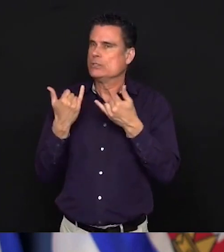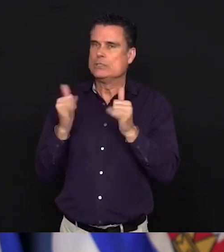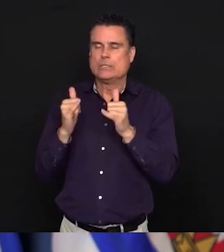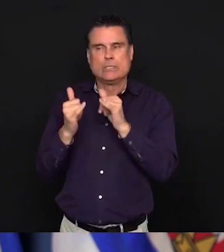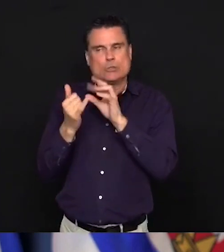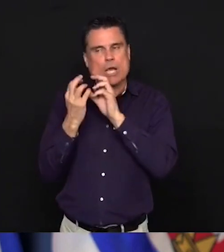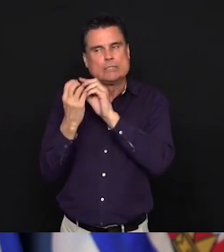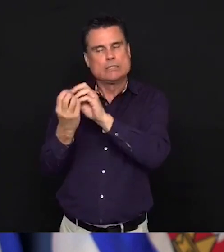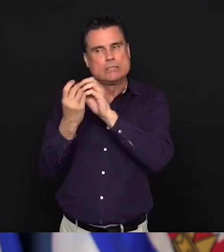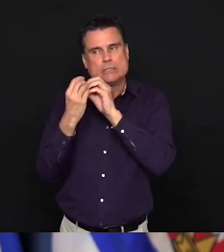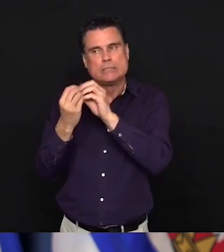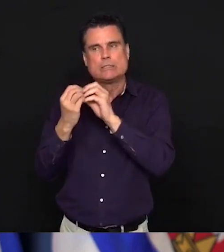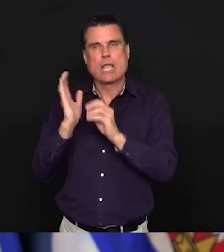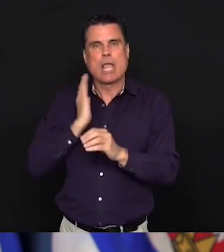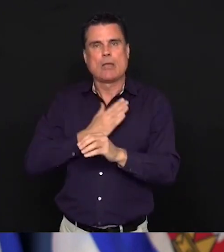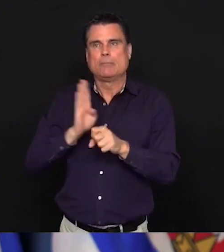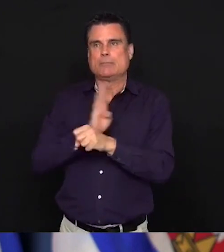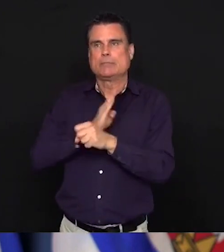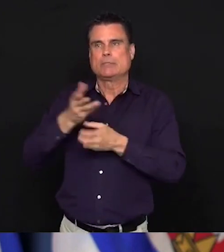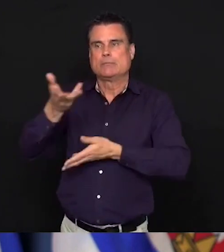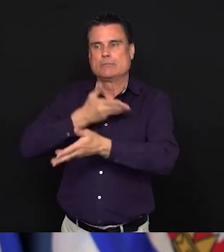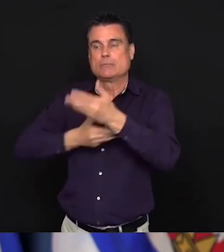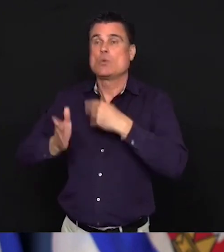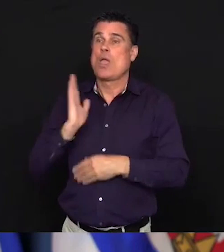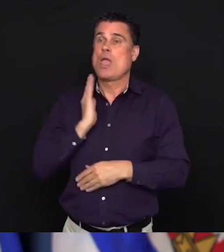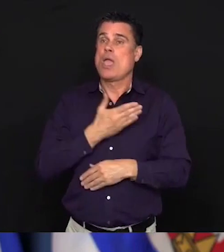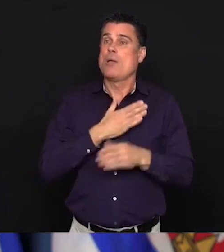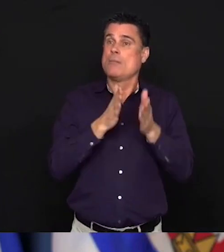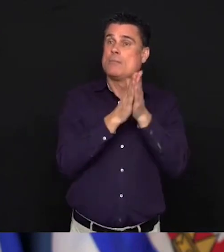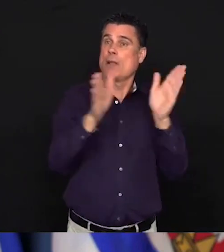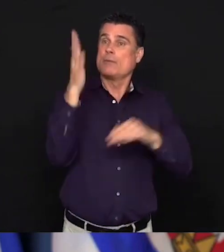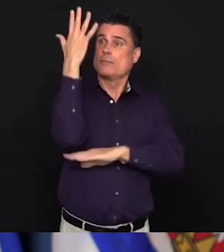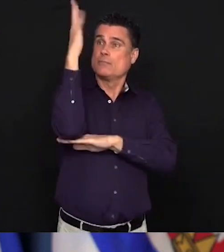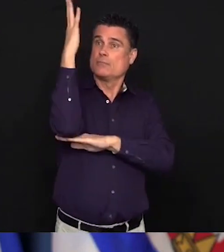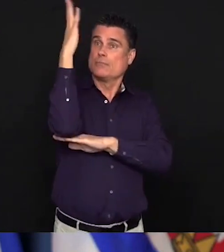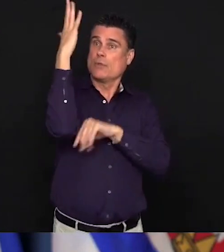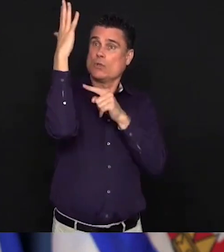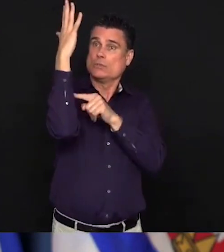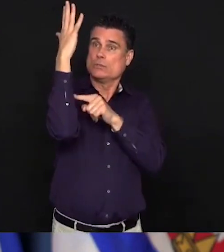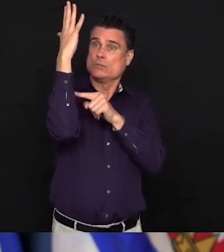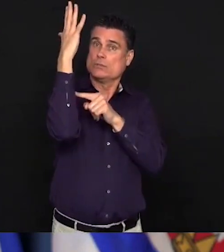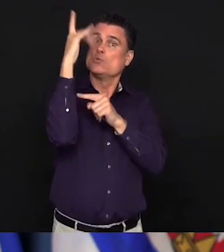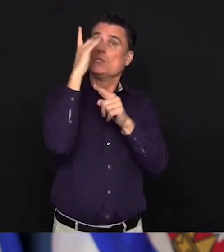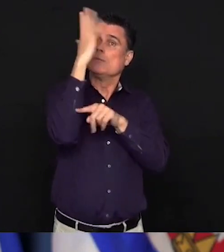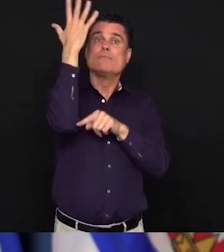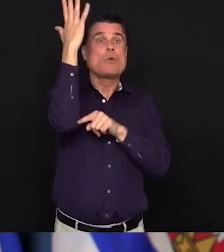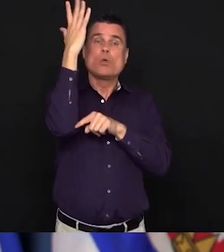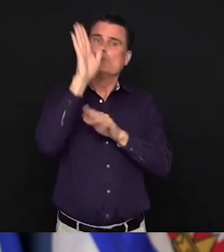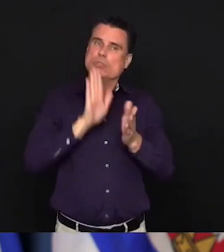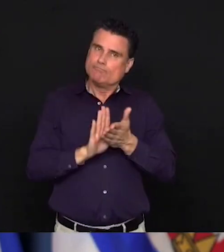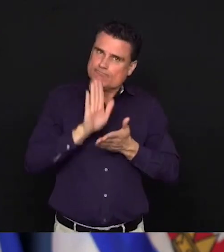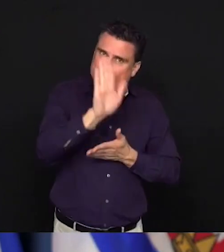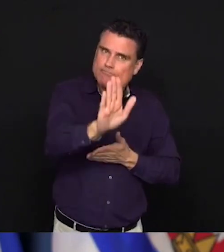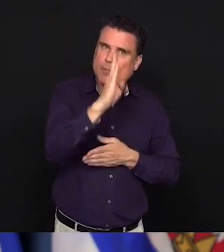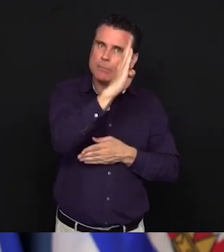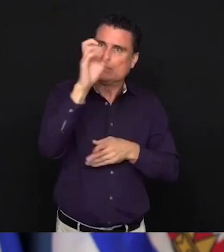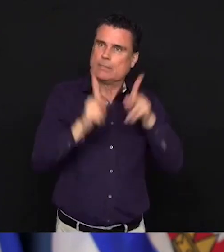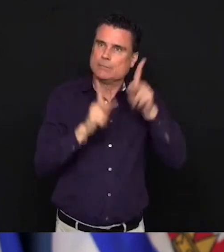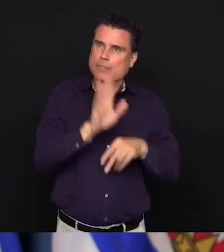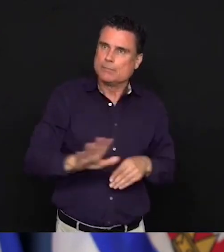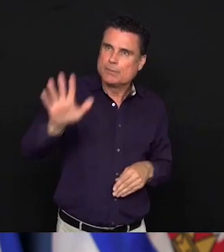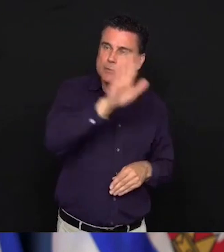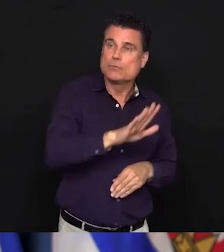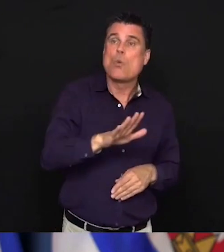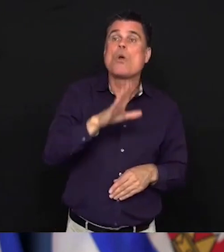companies to harvest those assets and doing it in a way that creates wealth and prosperity in communities across the